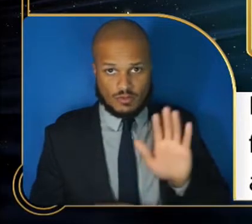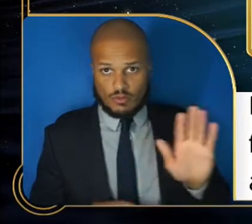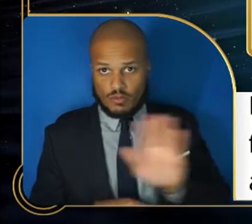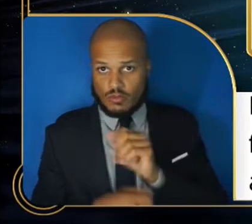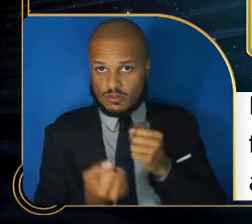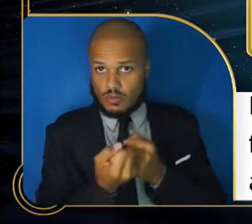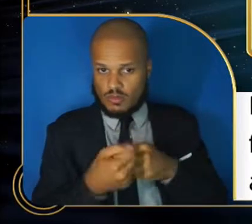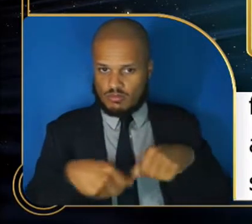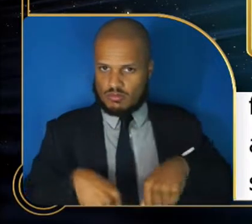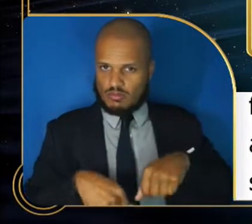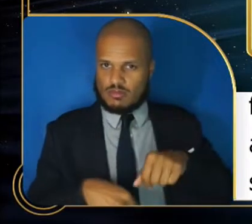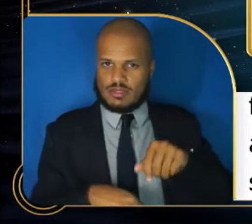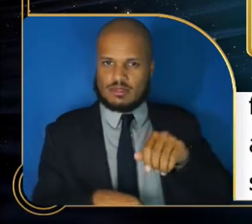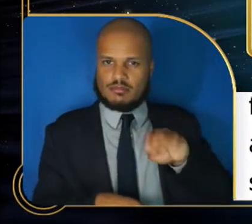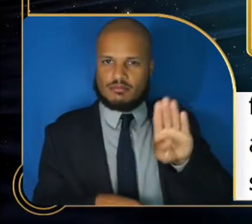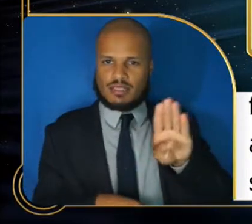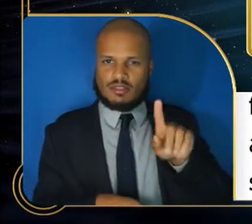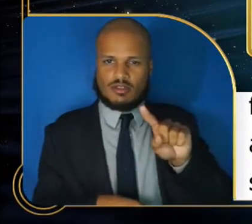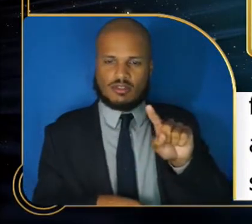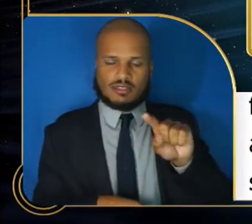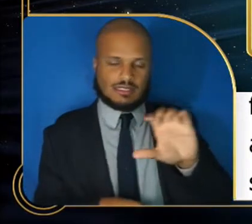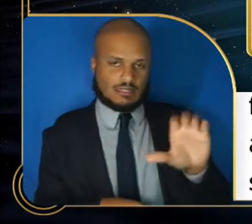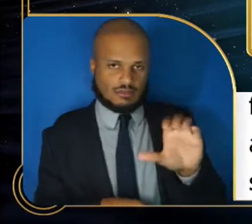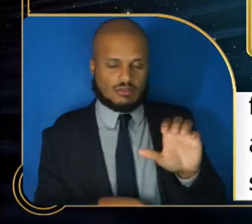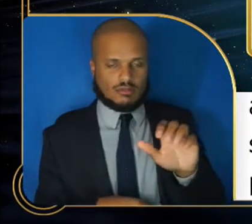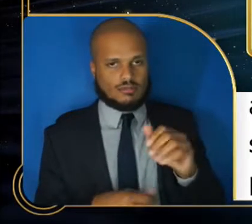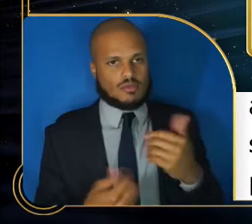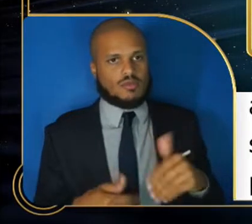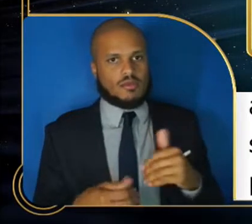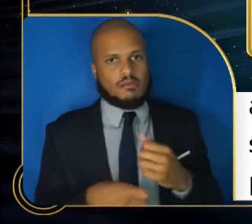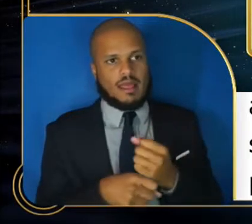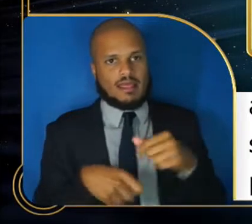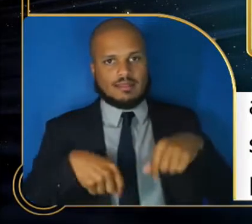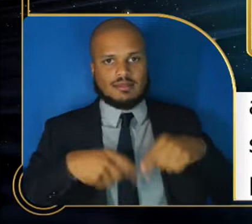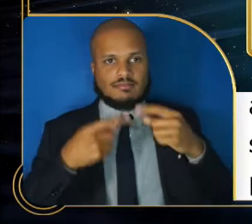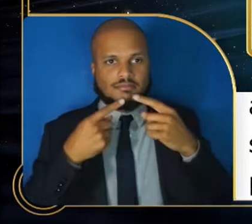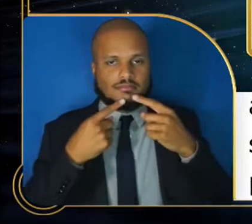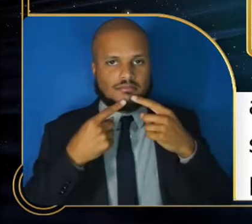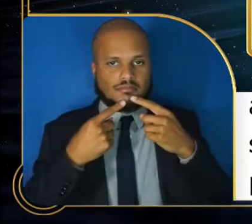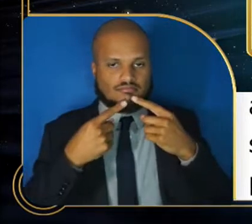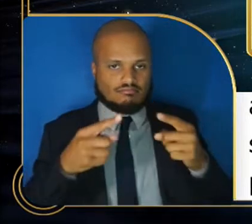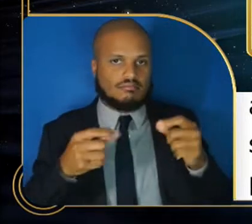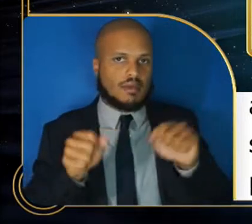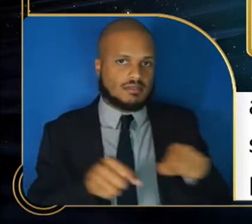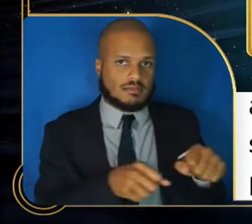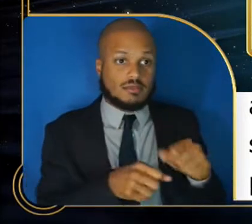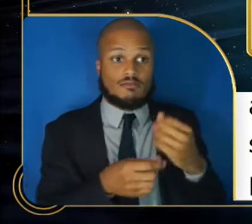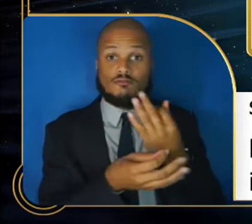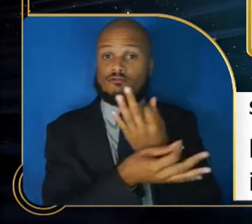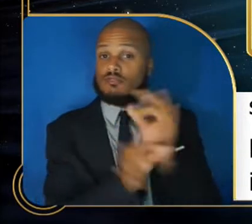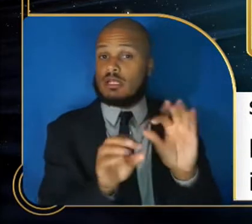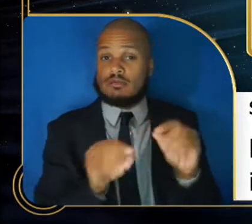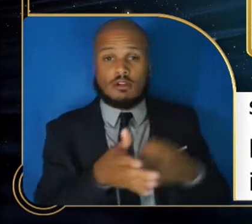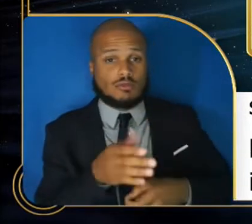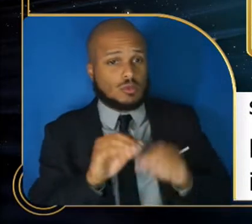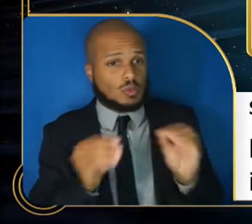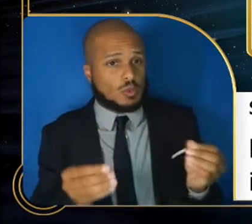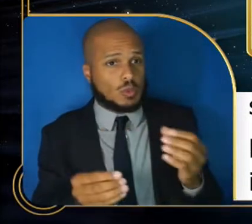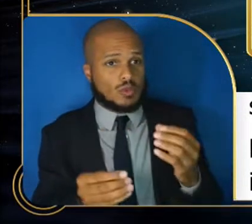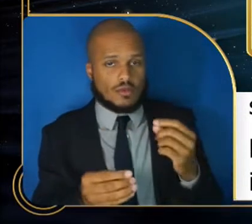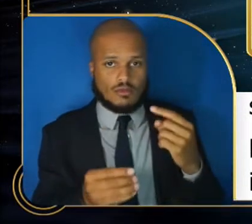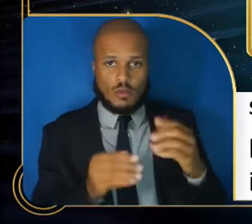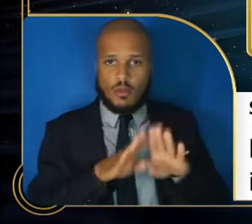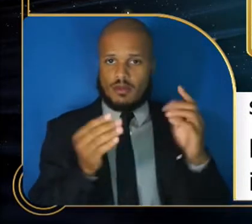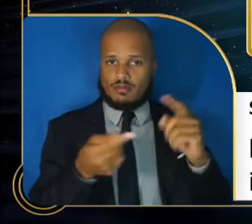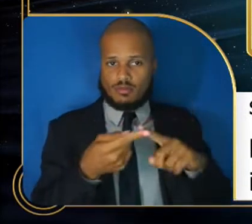Center has made tonight possible, which is a free and open event to individuals across the country. The Bazelon